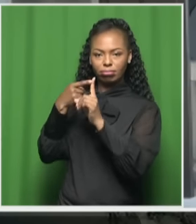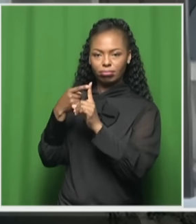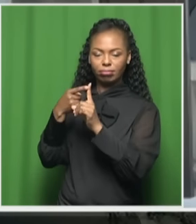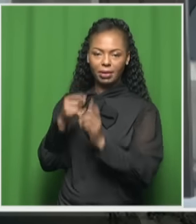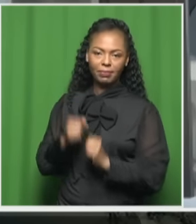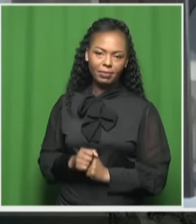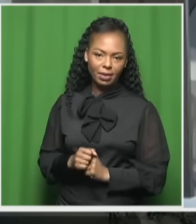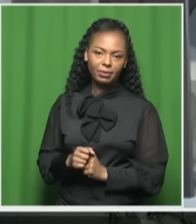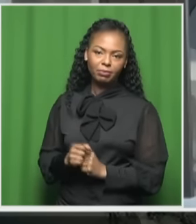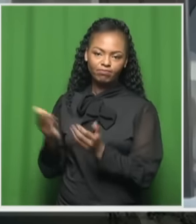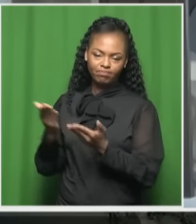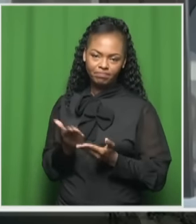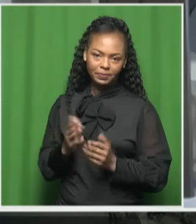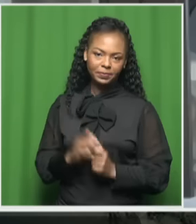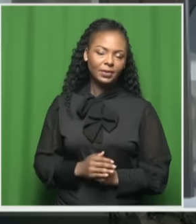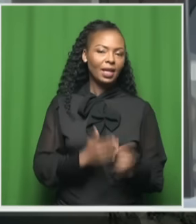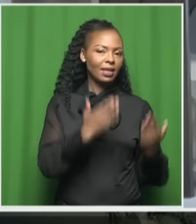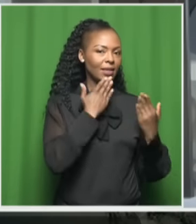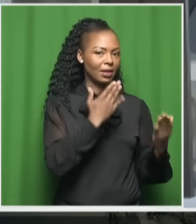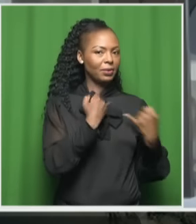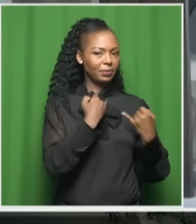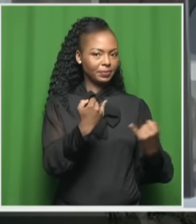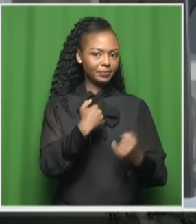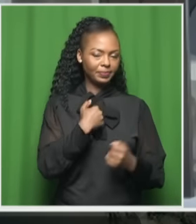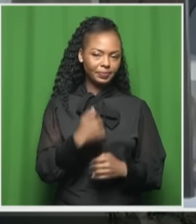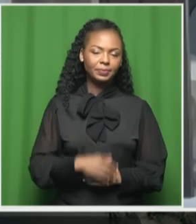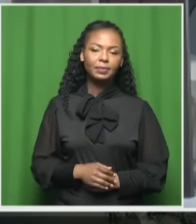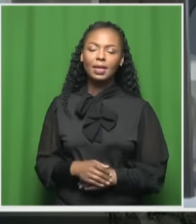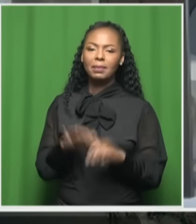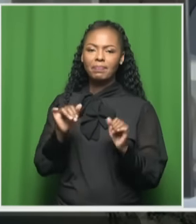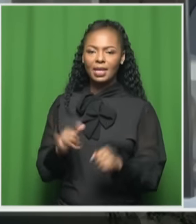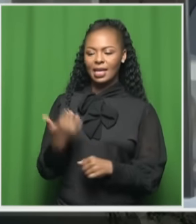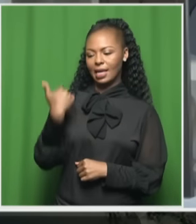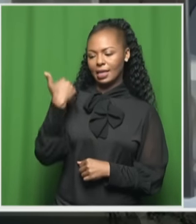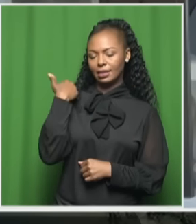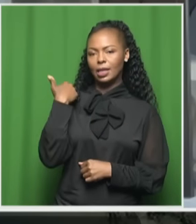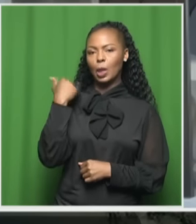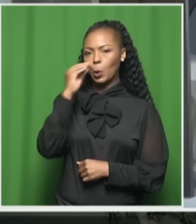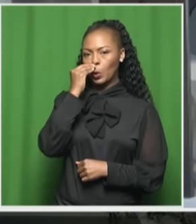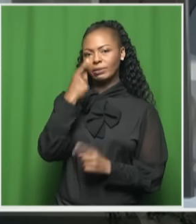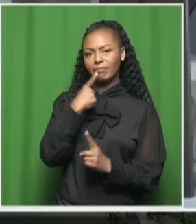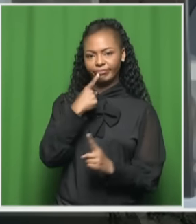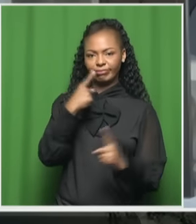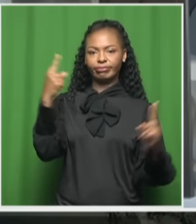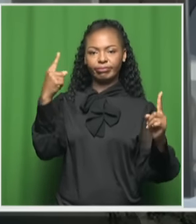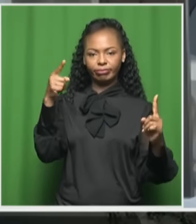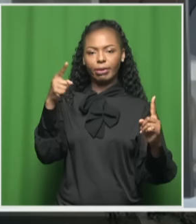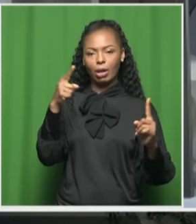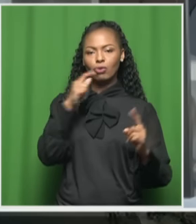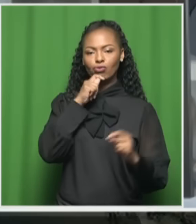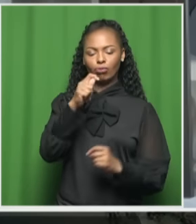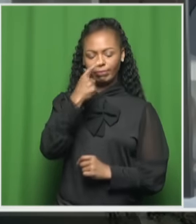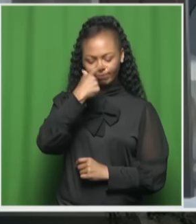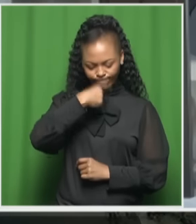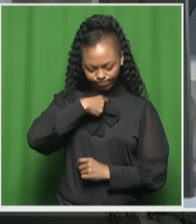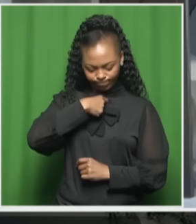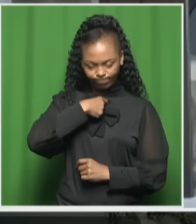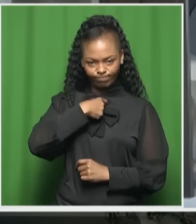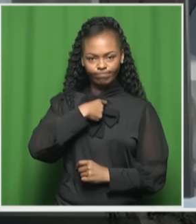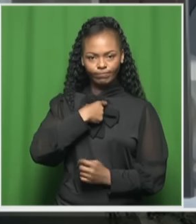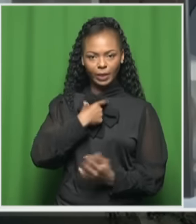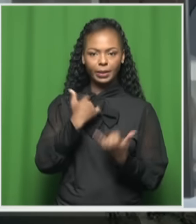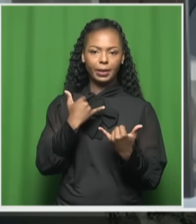Thank you. It's good to be here. Obviously, this is yesterday's news that came was a very, very sad announcement that came to